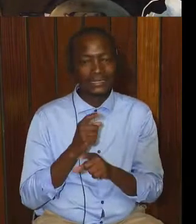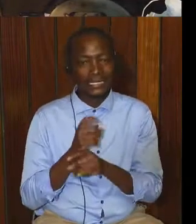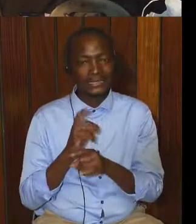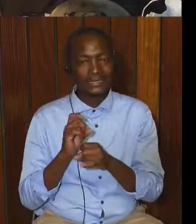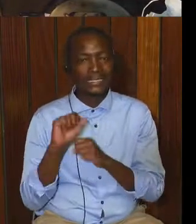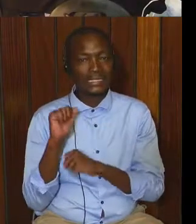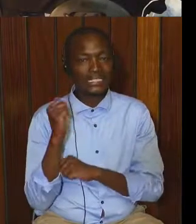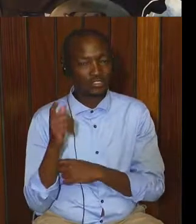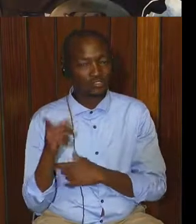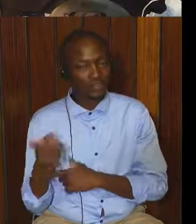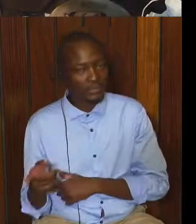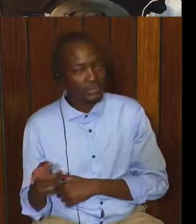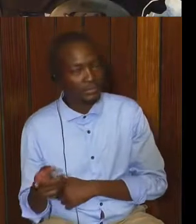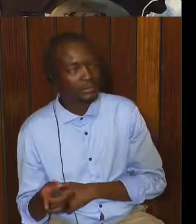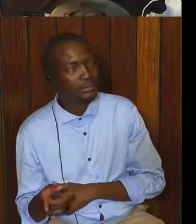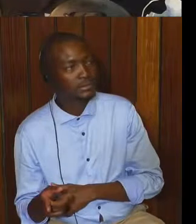industry,